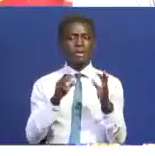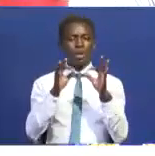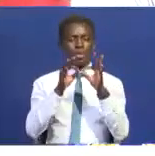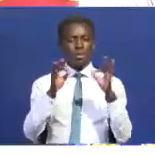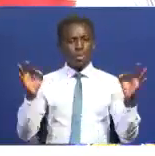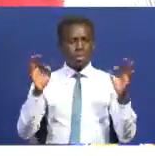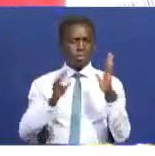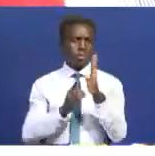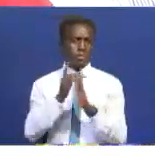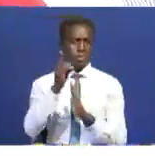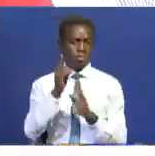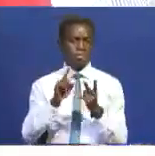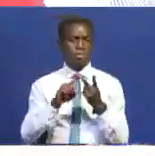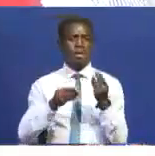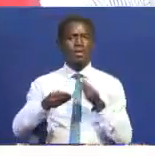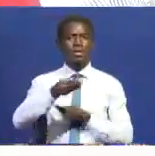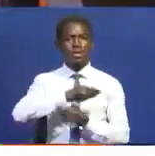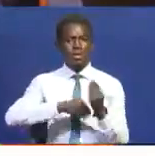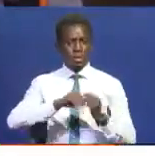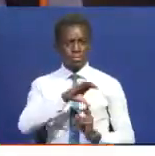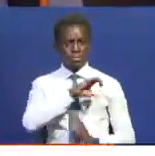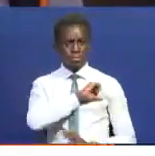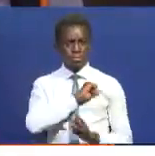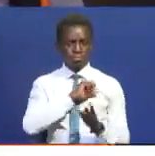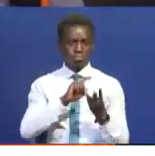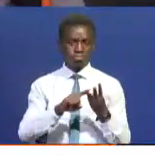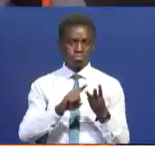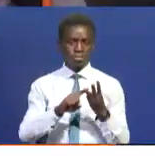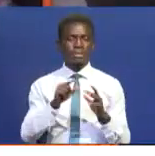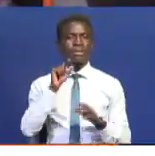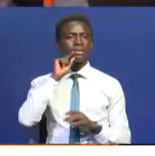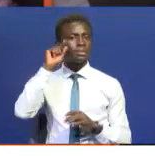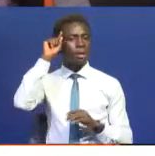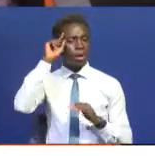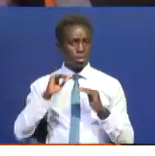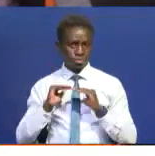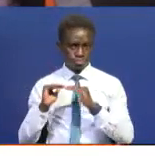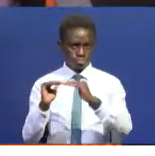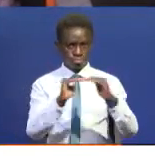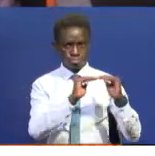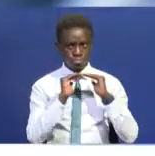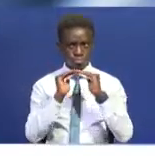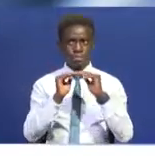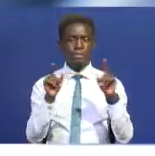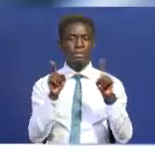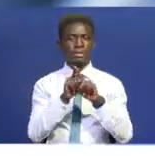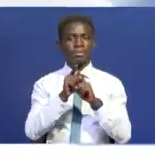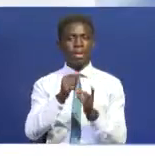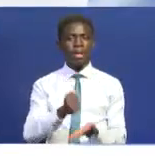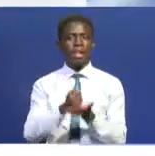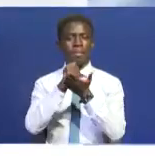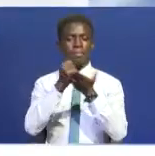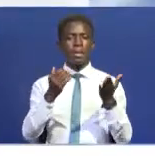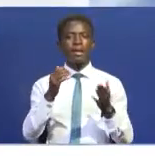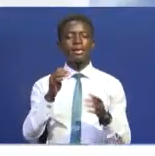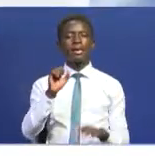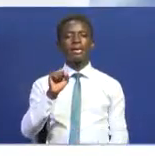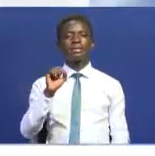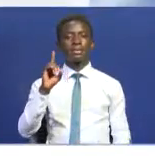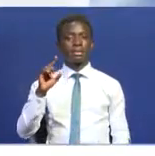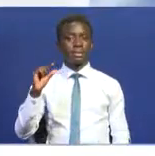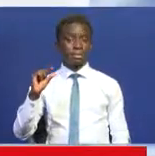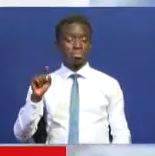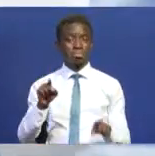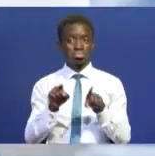economic resilience, and gender equality in Kenya, thereby advancing sustainable development goals. Meanwhile, CIC Insurance